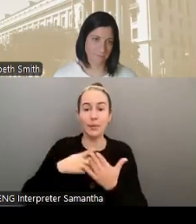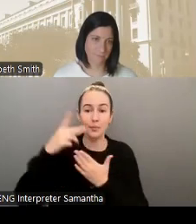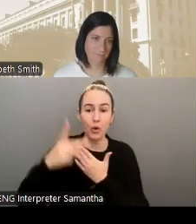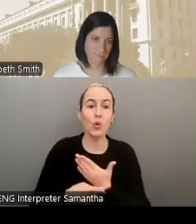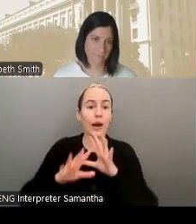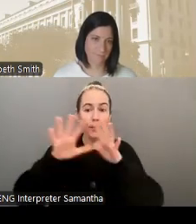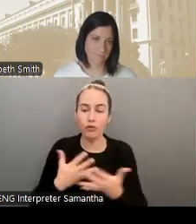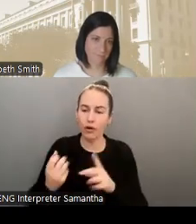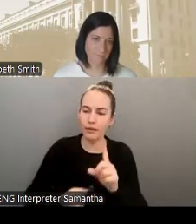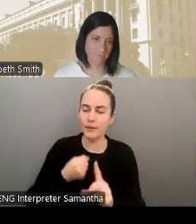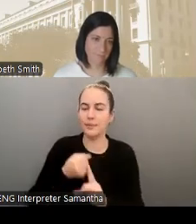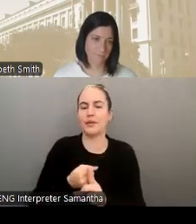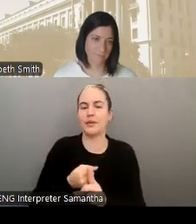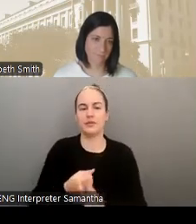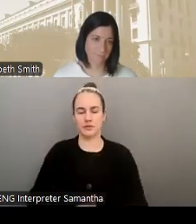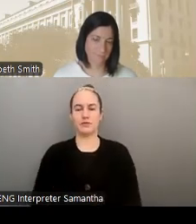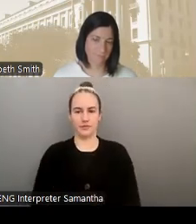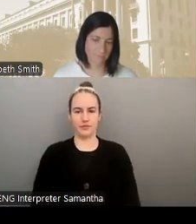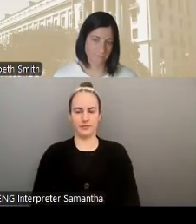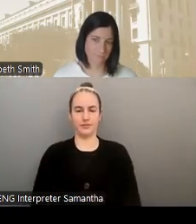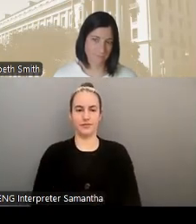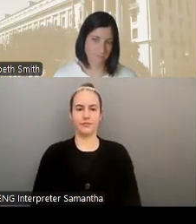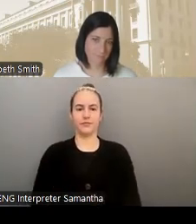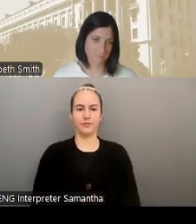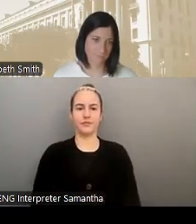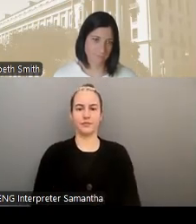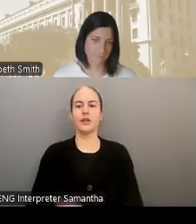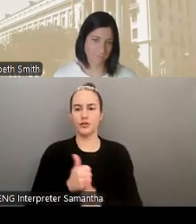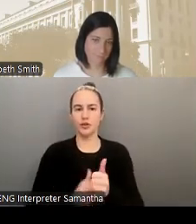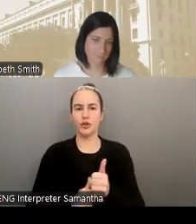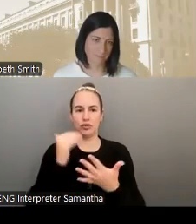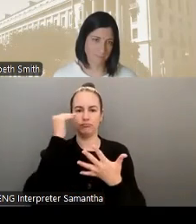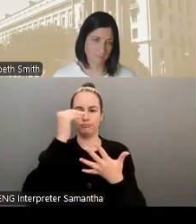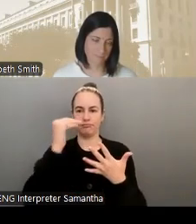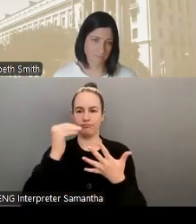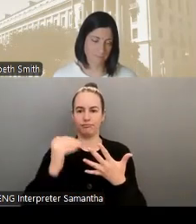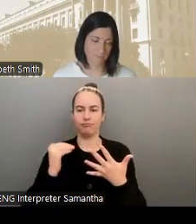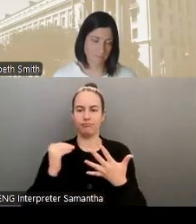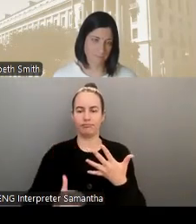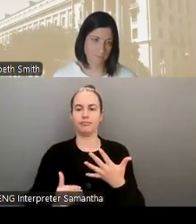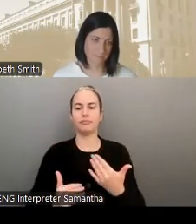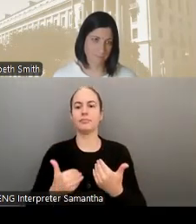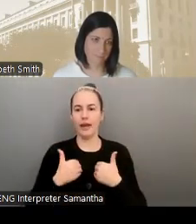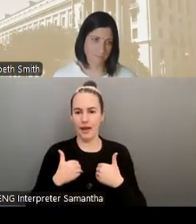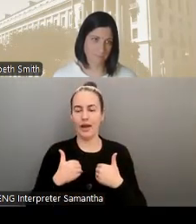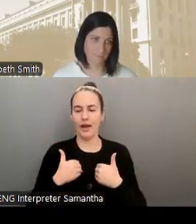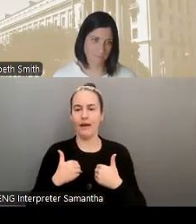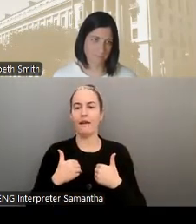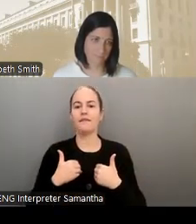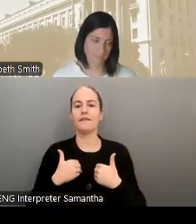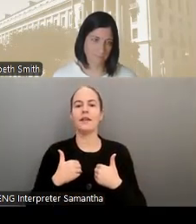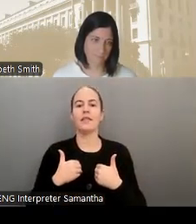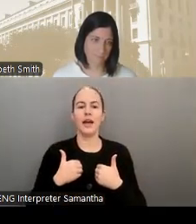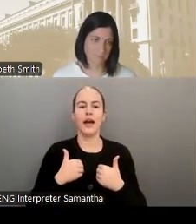So again, each of those findings that we have the condition, criteria, cause, and effect. And it is